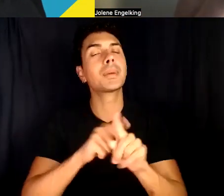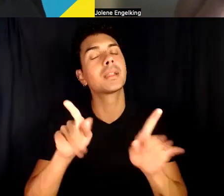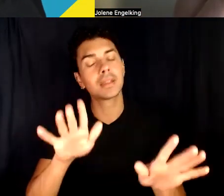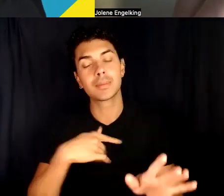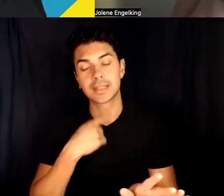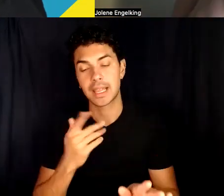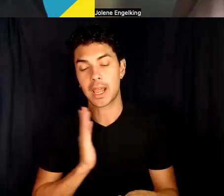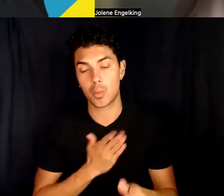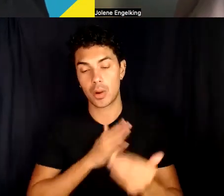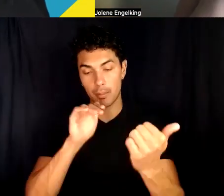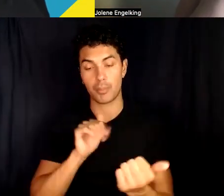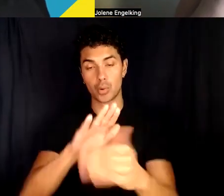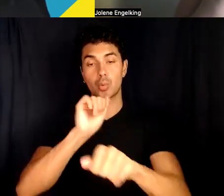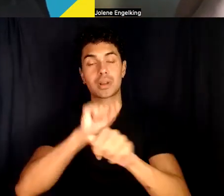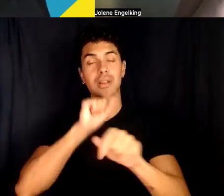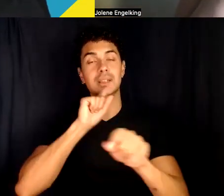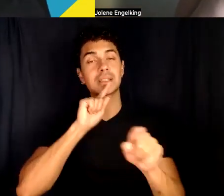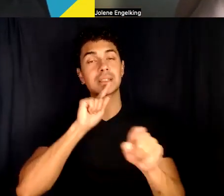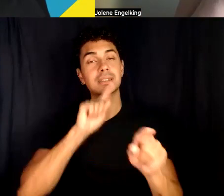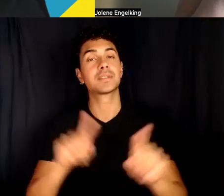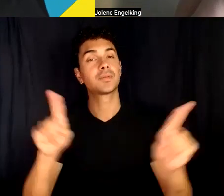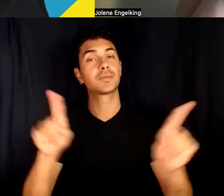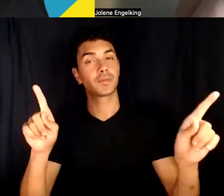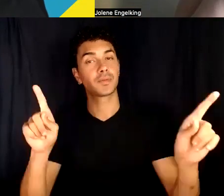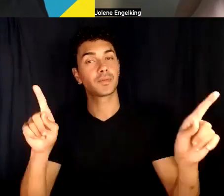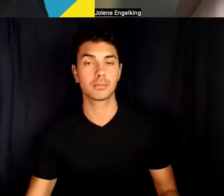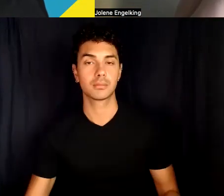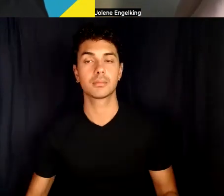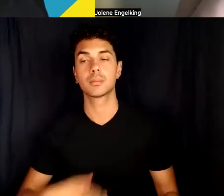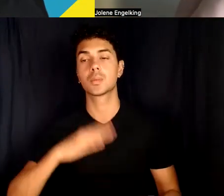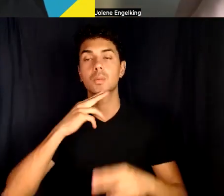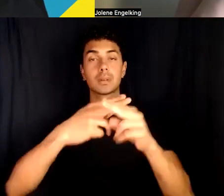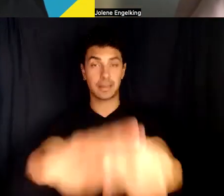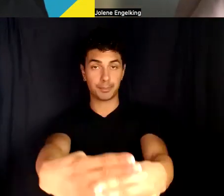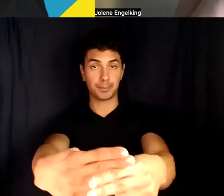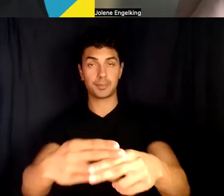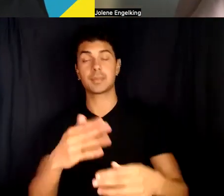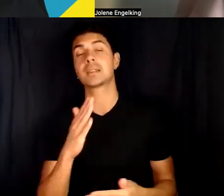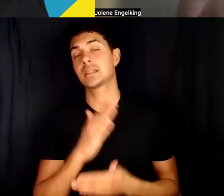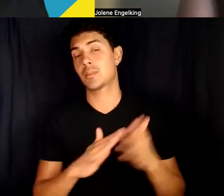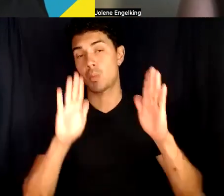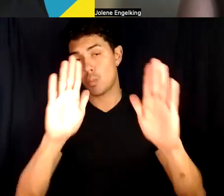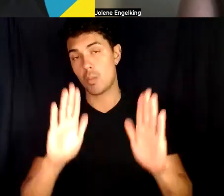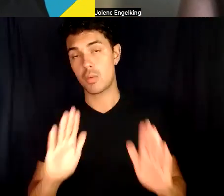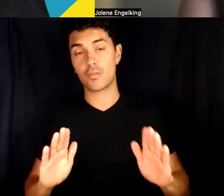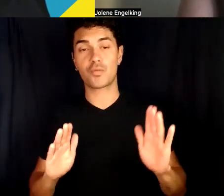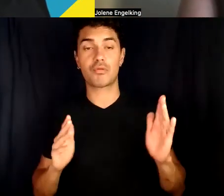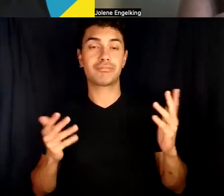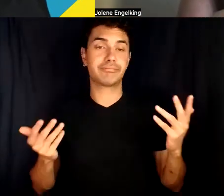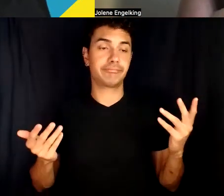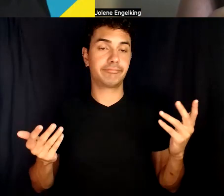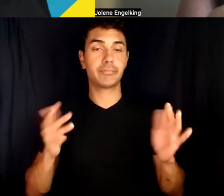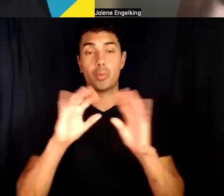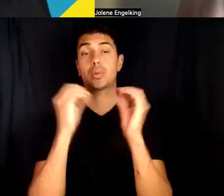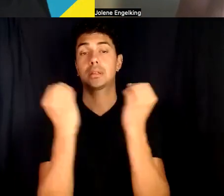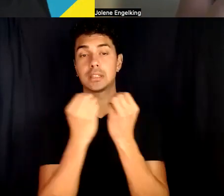And I think, I mean, I'm going to even name, I came from some wonderful, but wonderful organizations